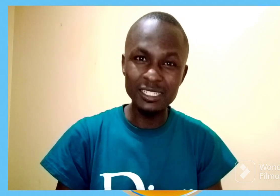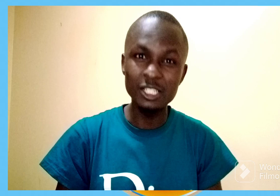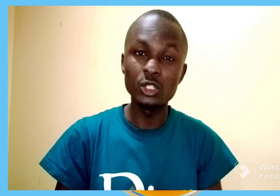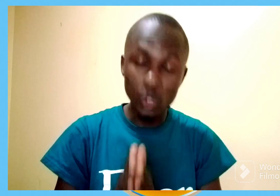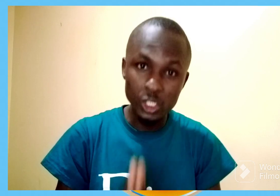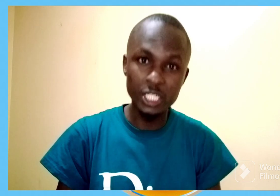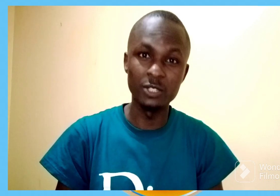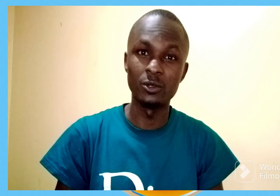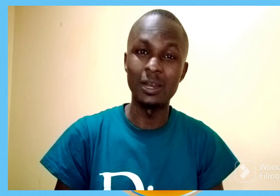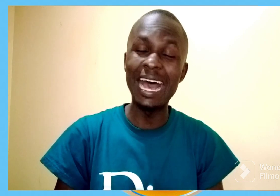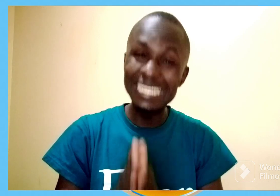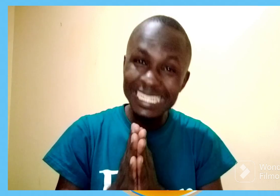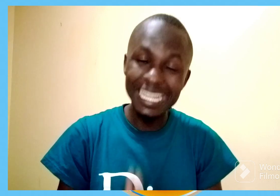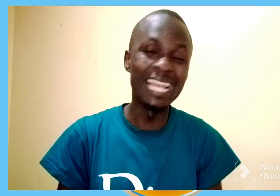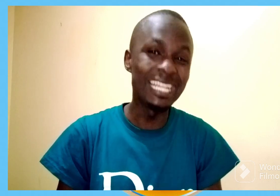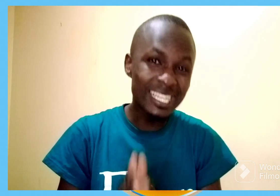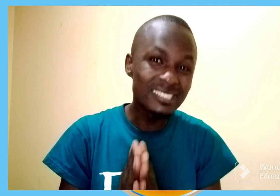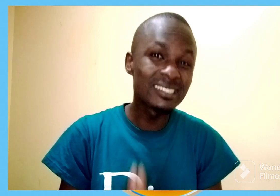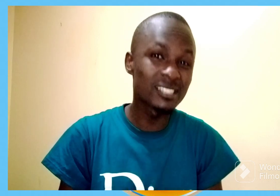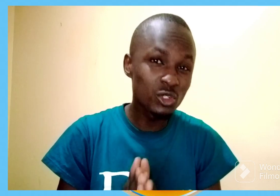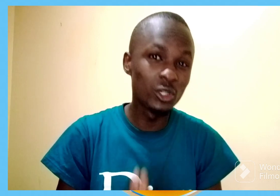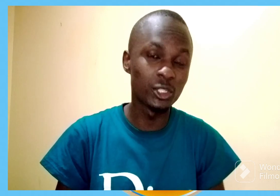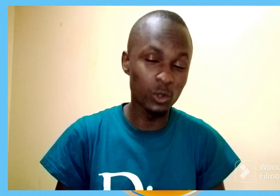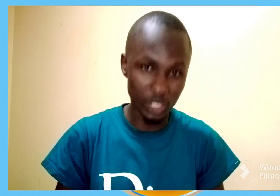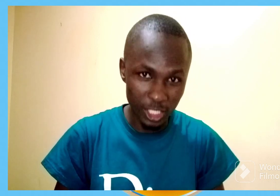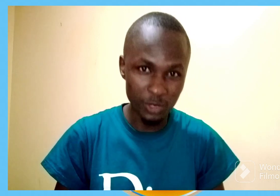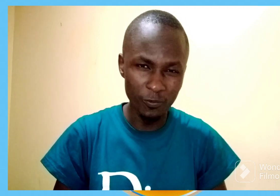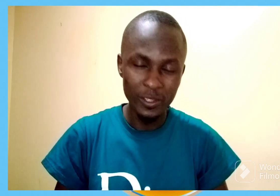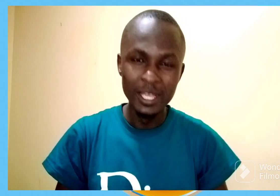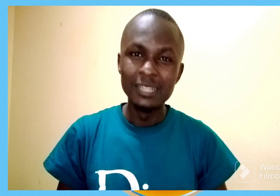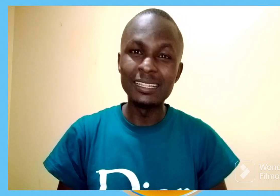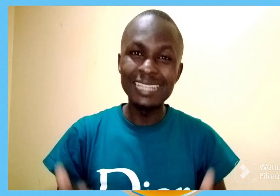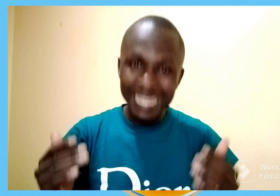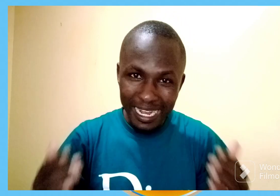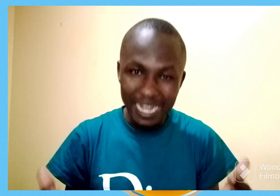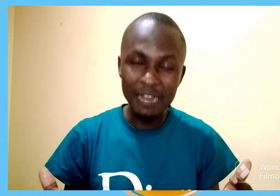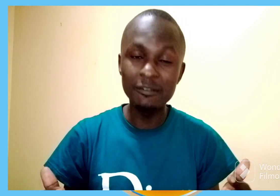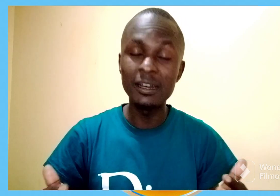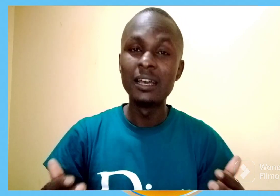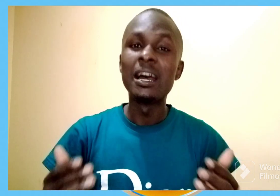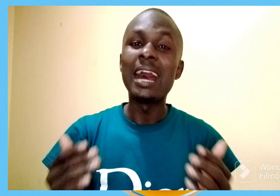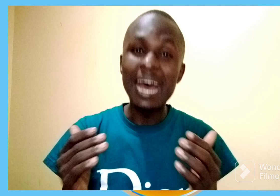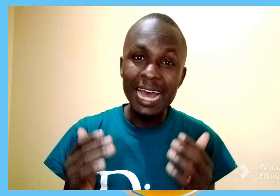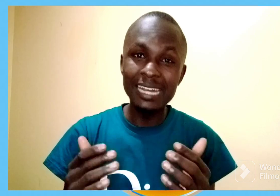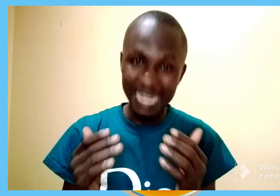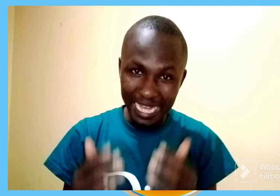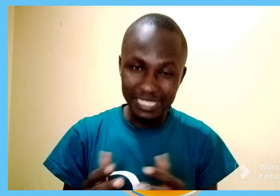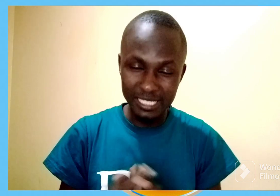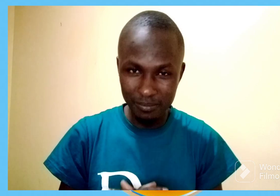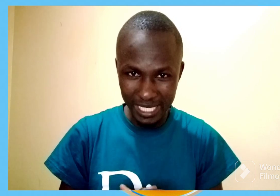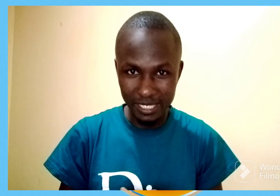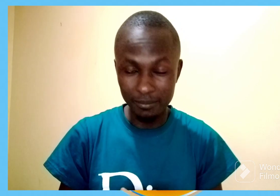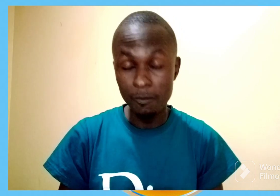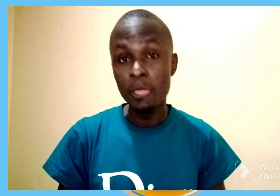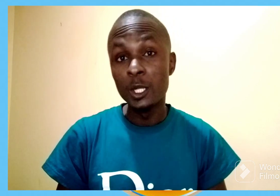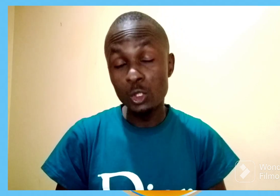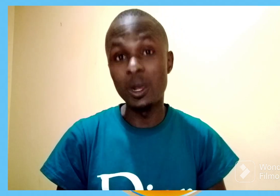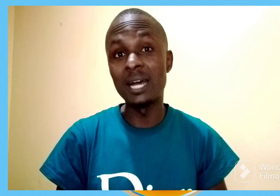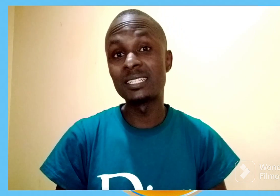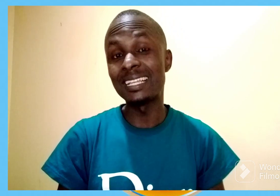don't want to continue, and in any case this is going to continue, then they have an